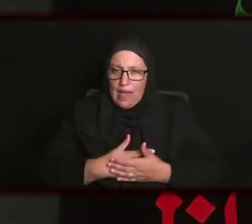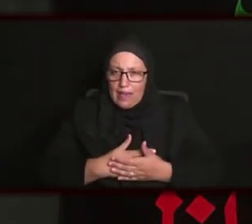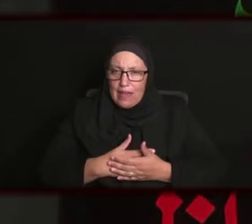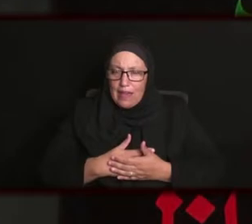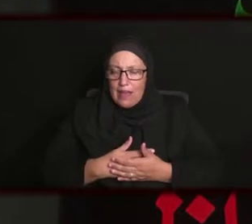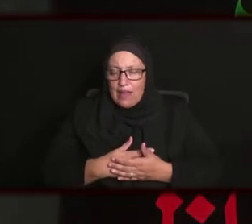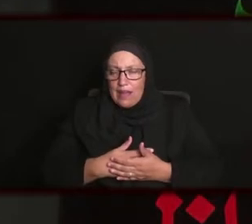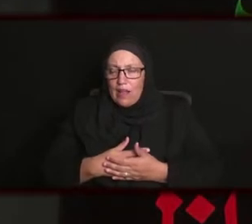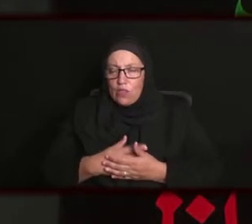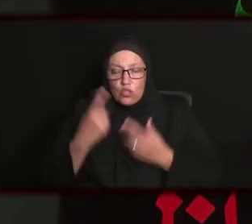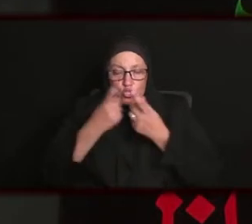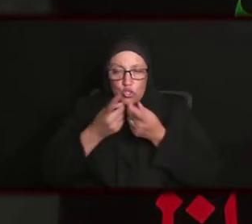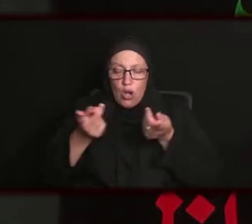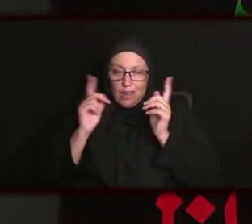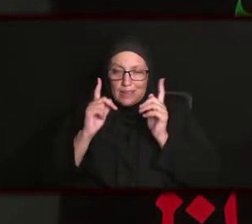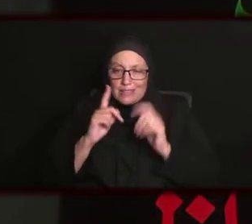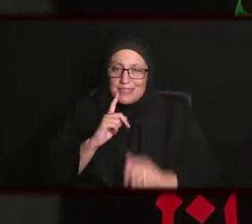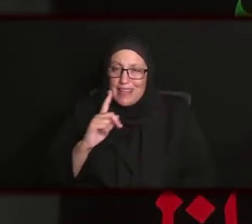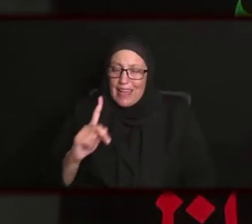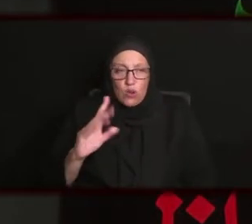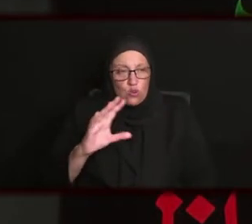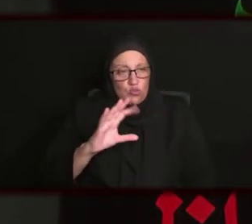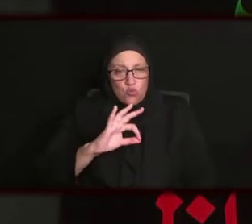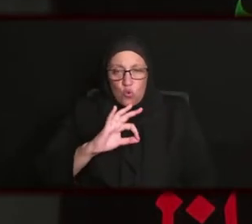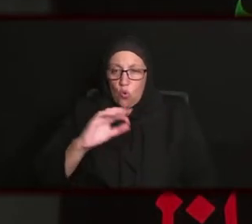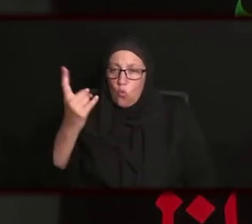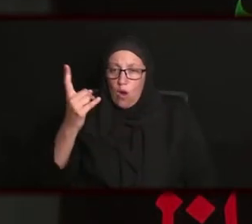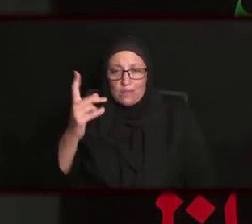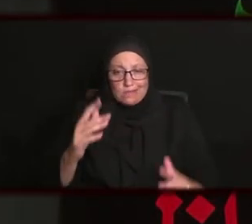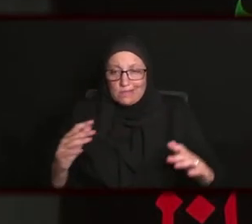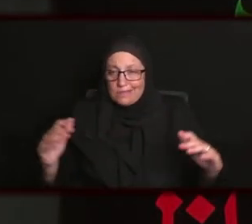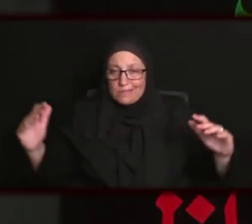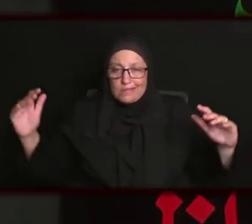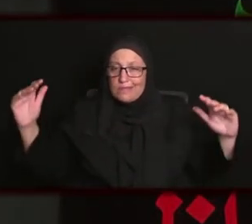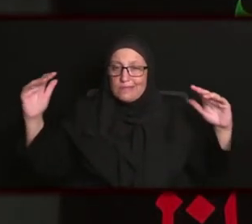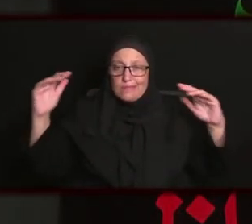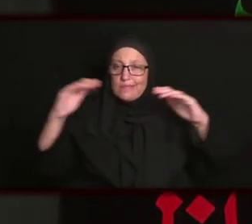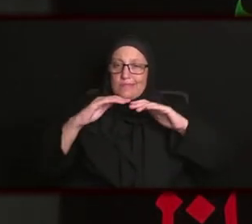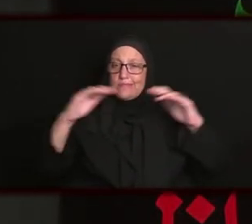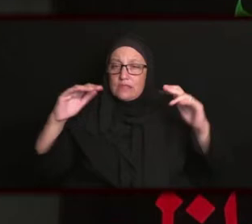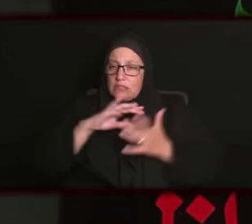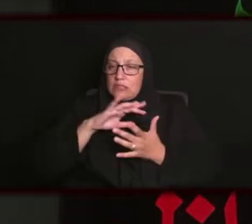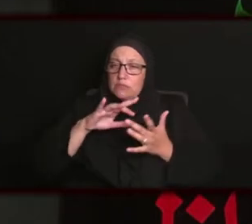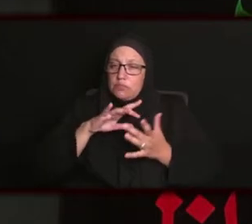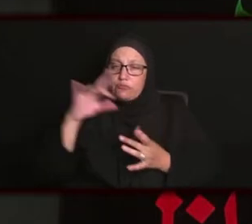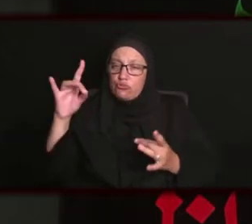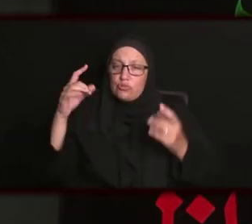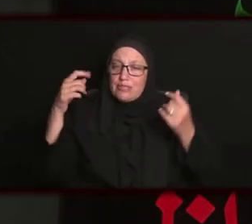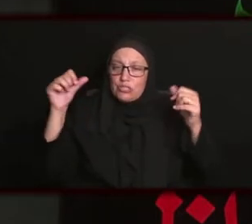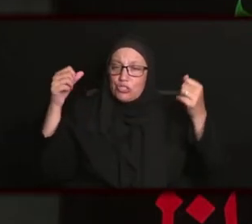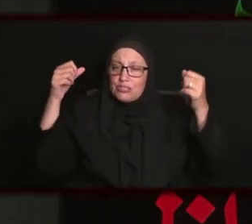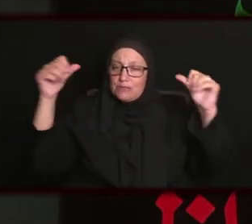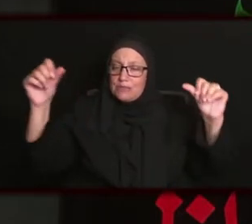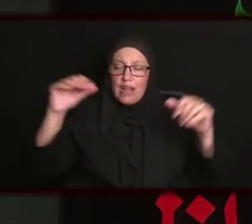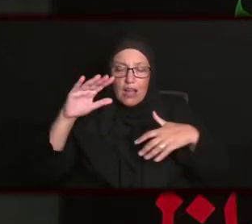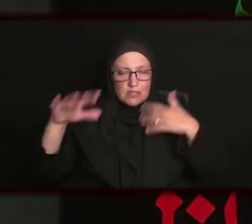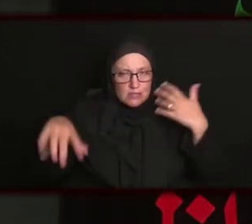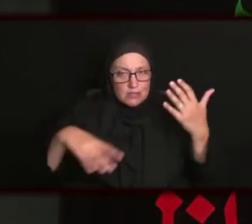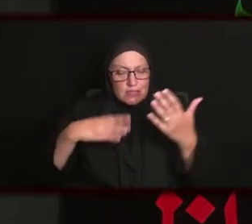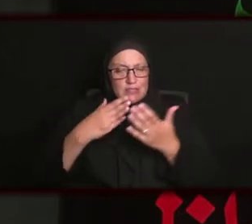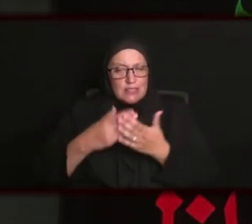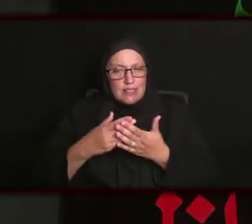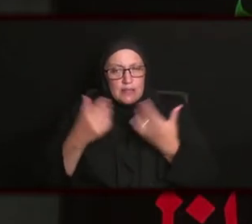that no one has reached any spiritual station or any achievement unless they have